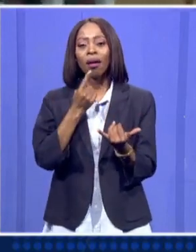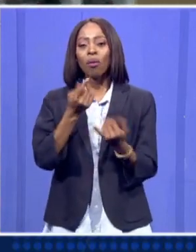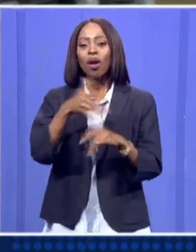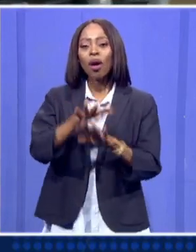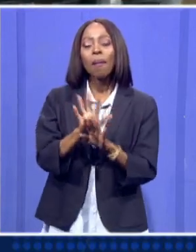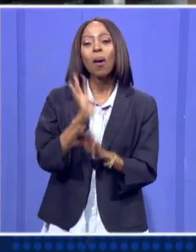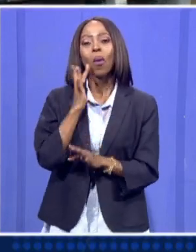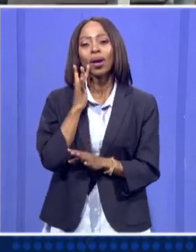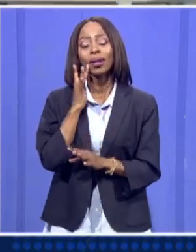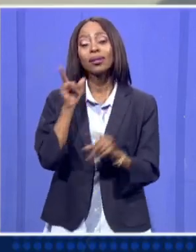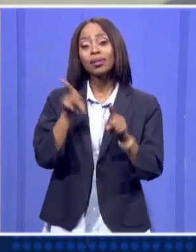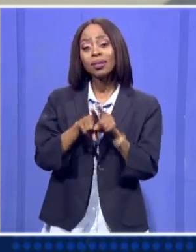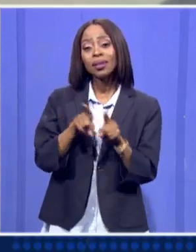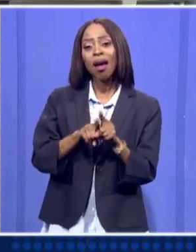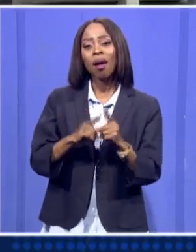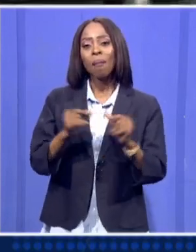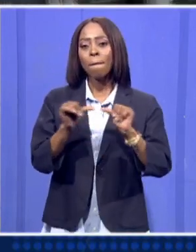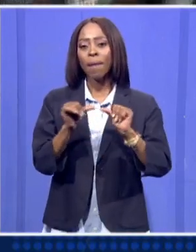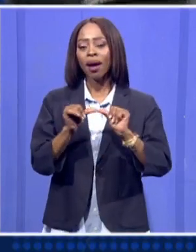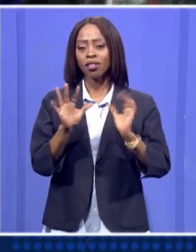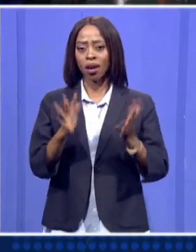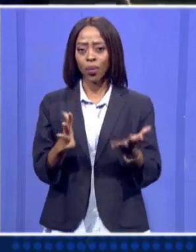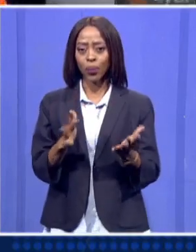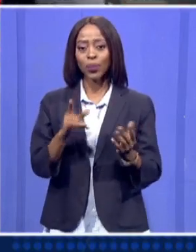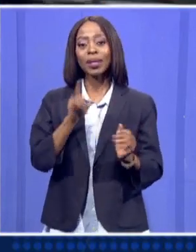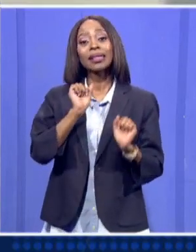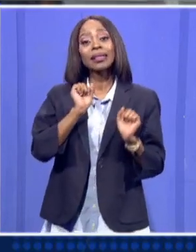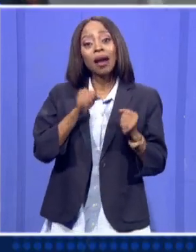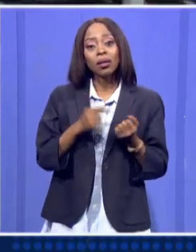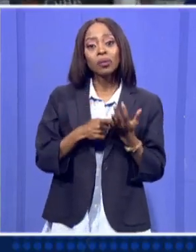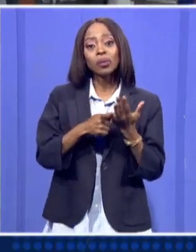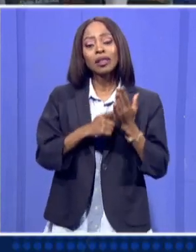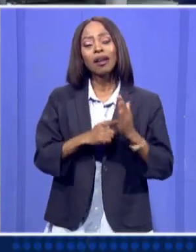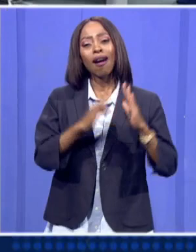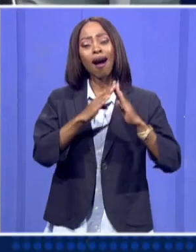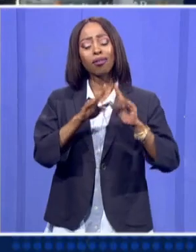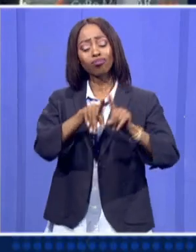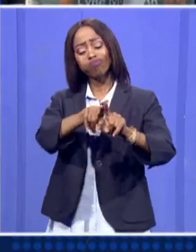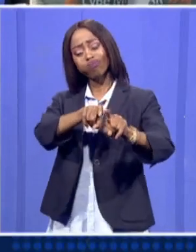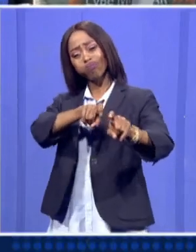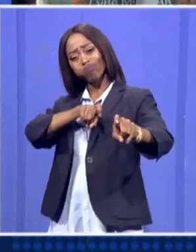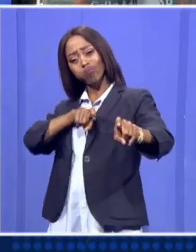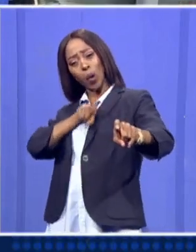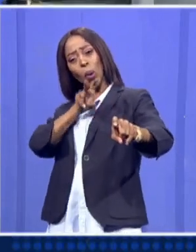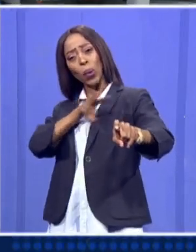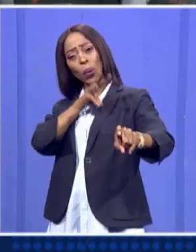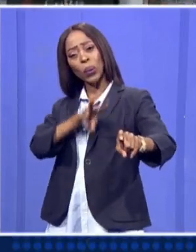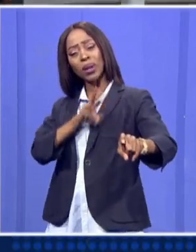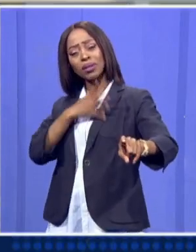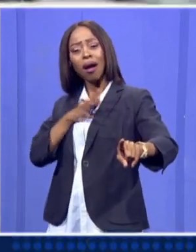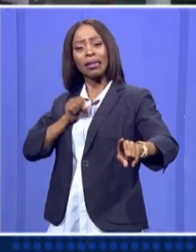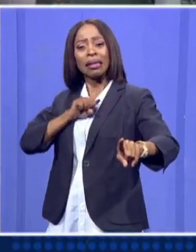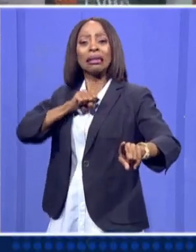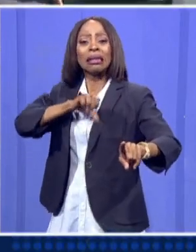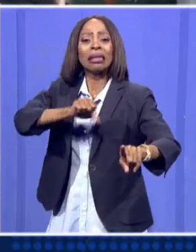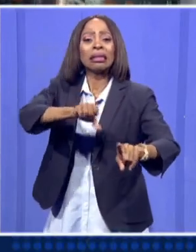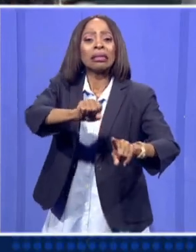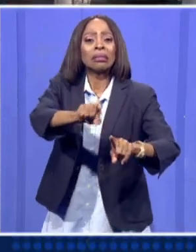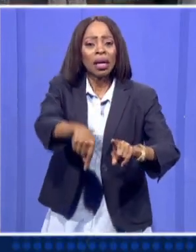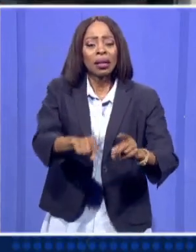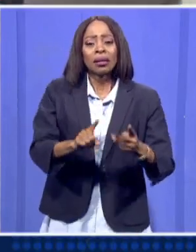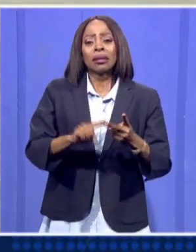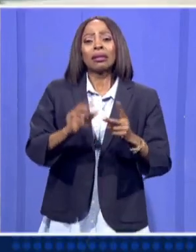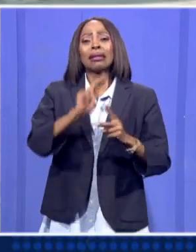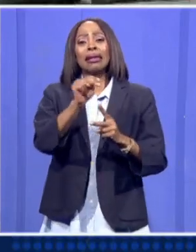implementation and scale? We've always been talking about the housing backlog, and added to that is the situation in KZN